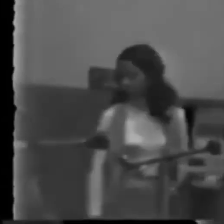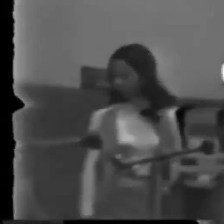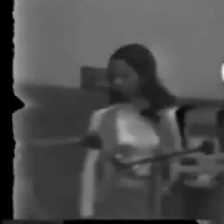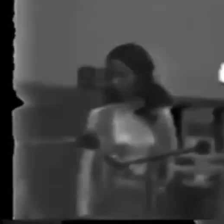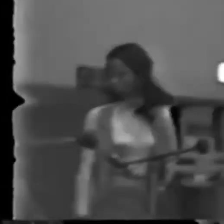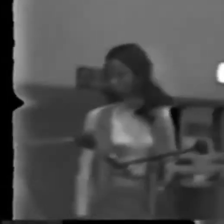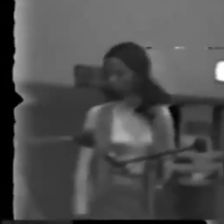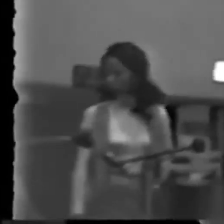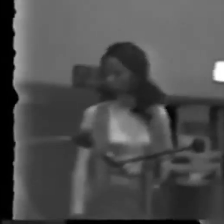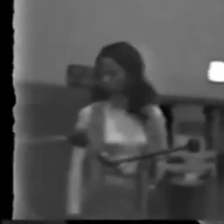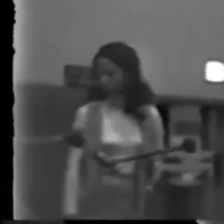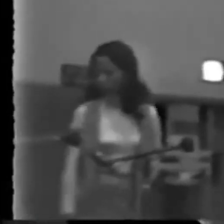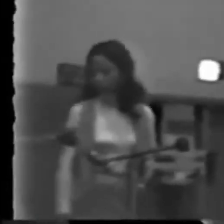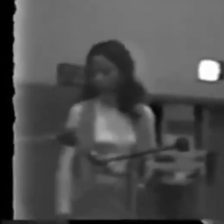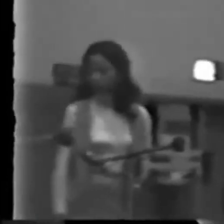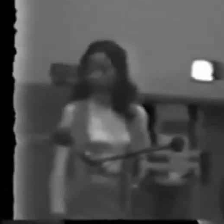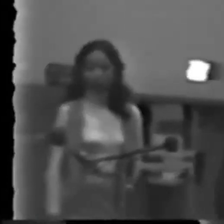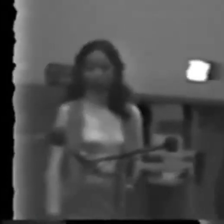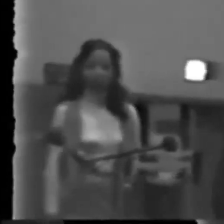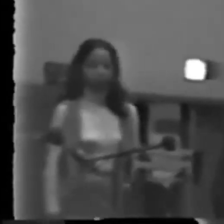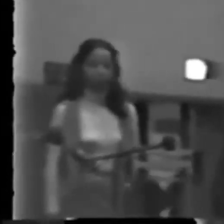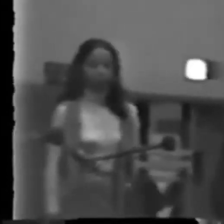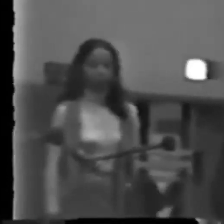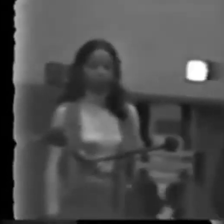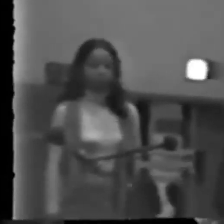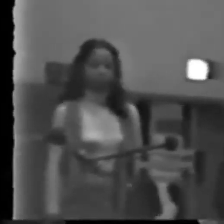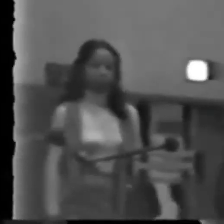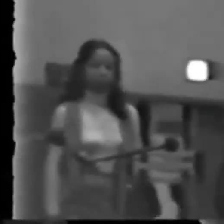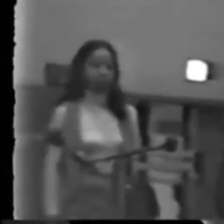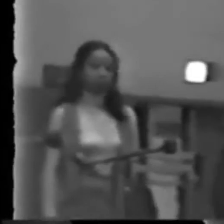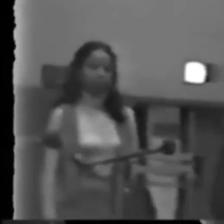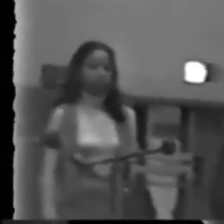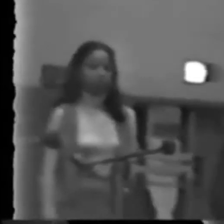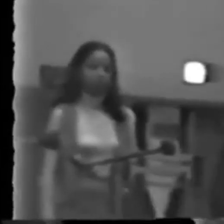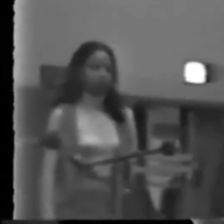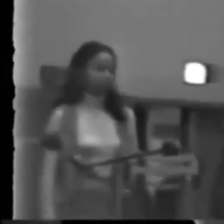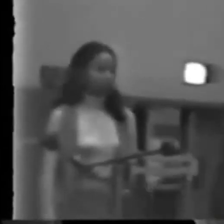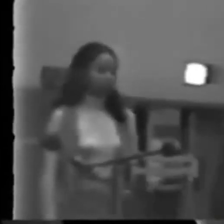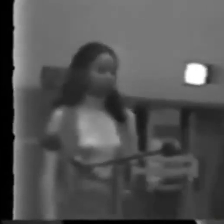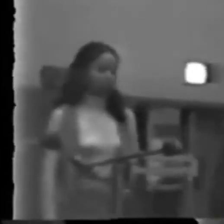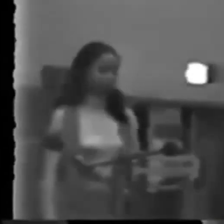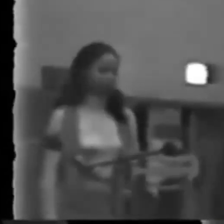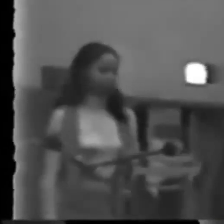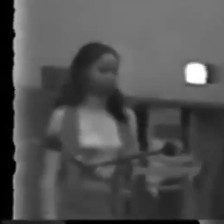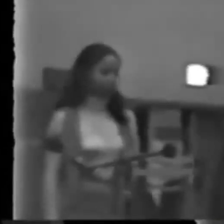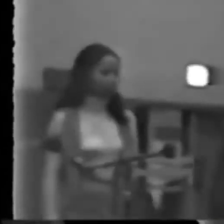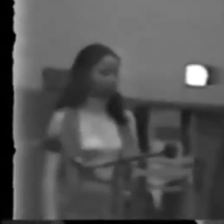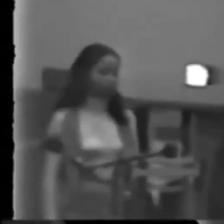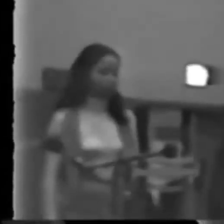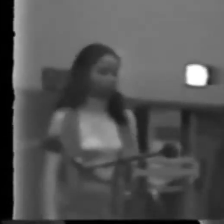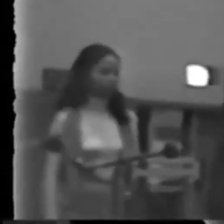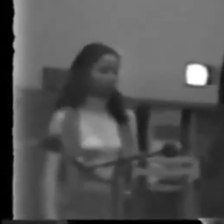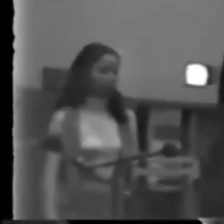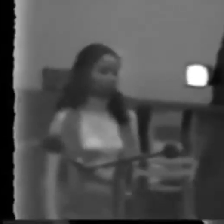The topic of this event is very timely and very appropriate, oppression and repression in